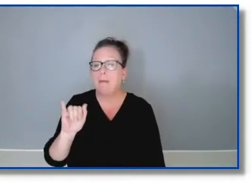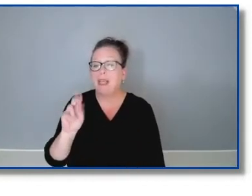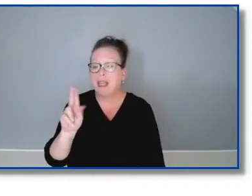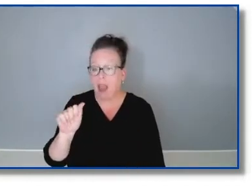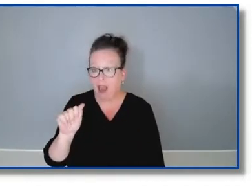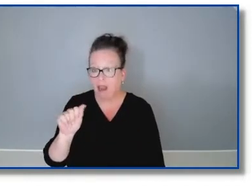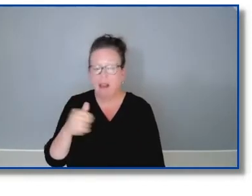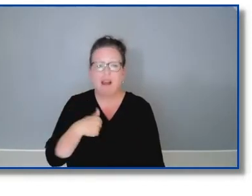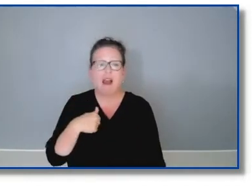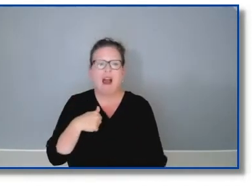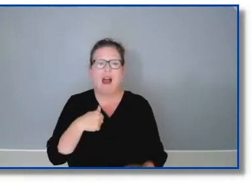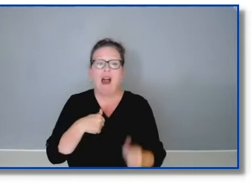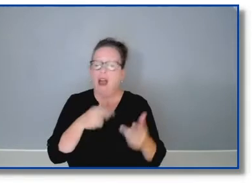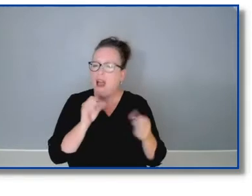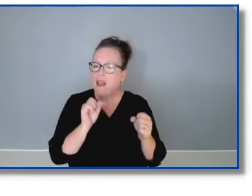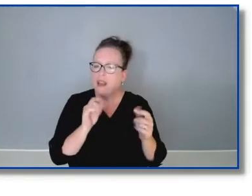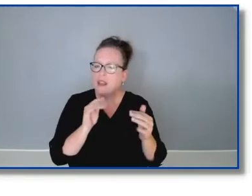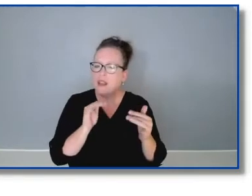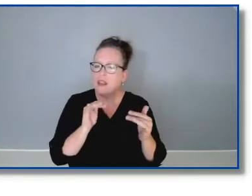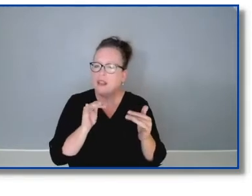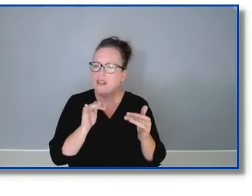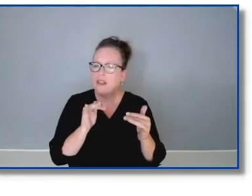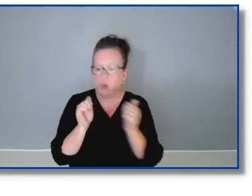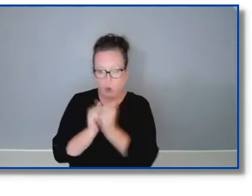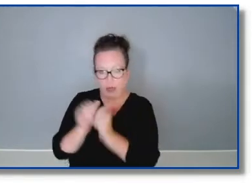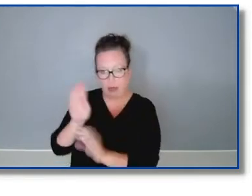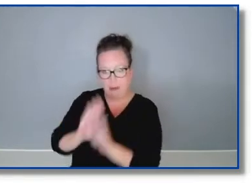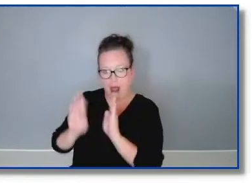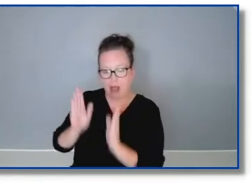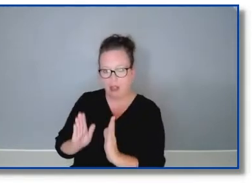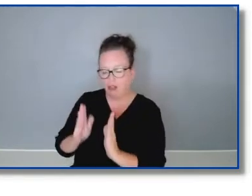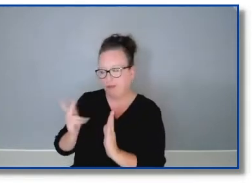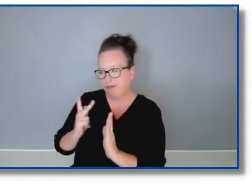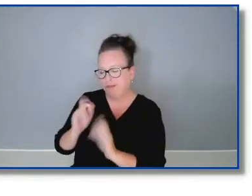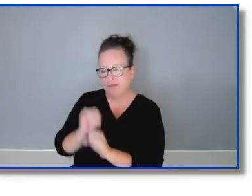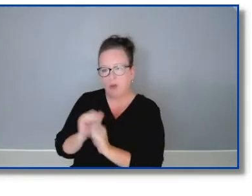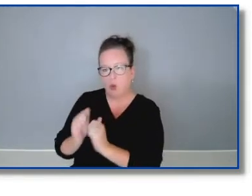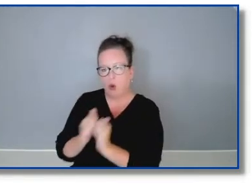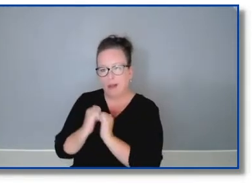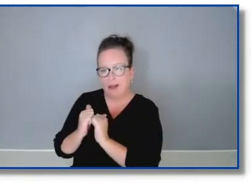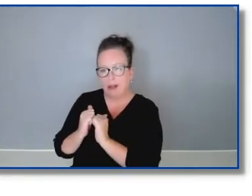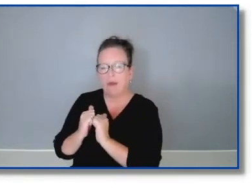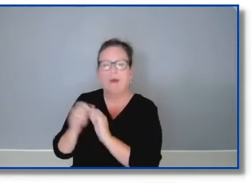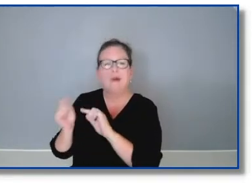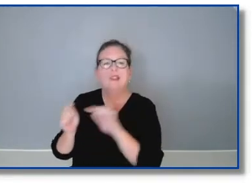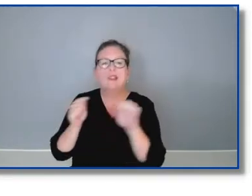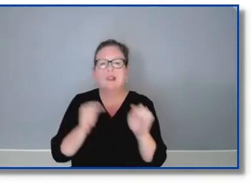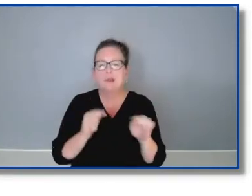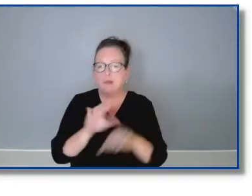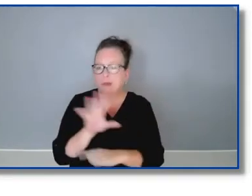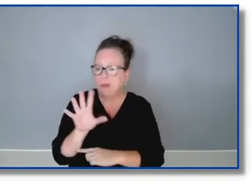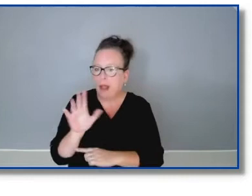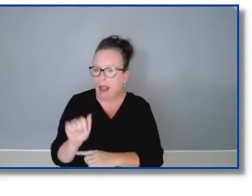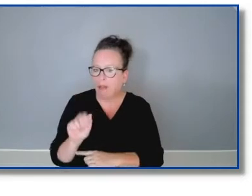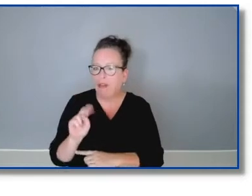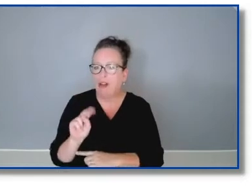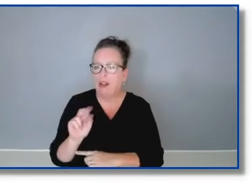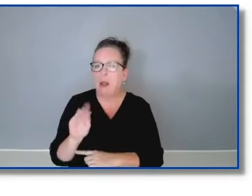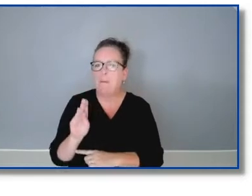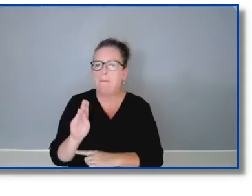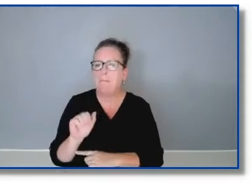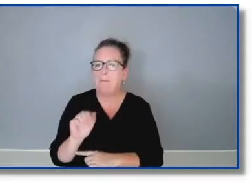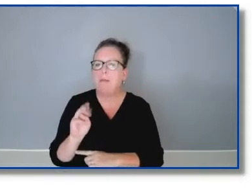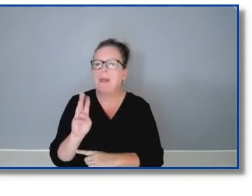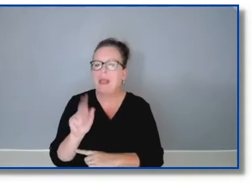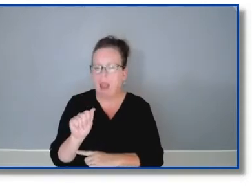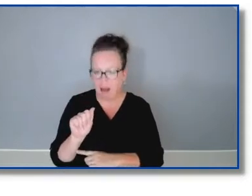supplied, together with the biologist I collaborated with, Paul Bardunias, who was a consultant at Harvard University